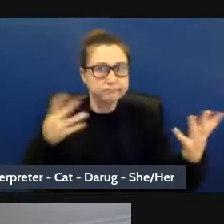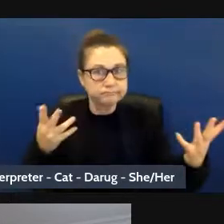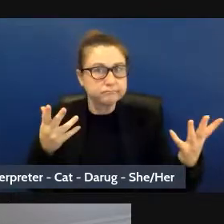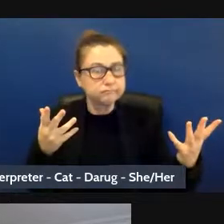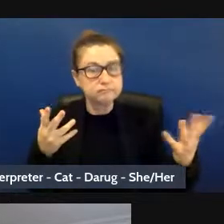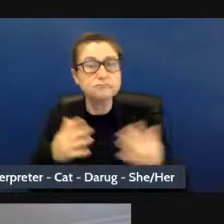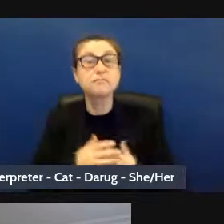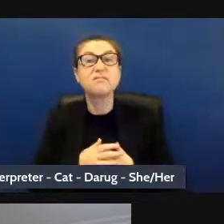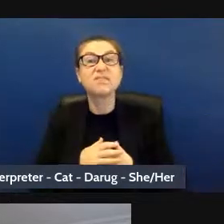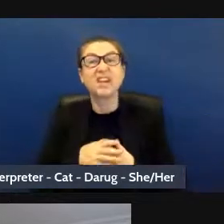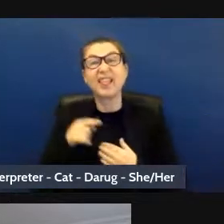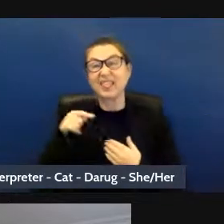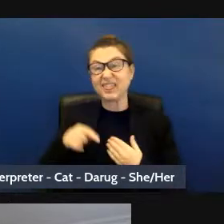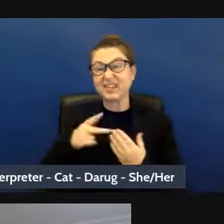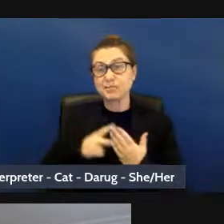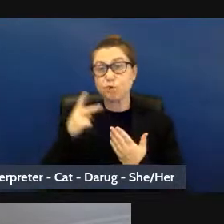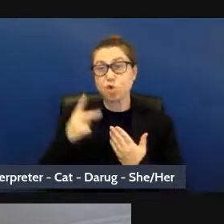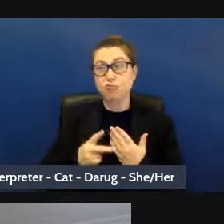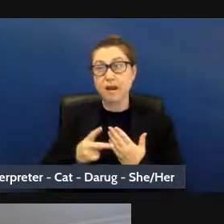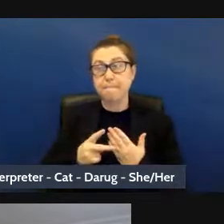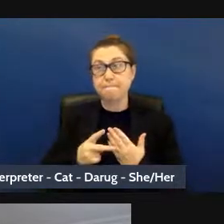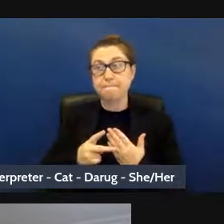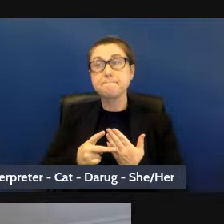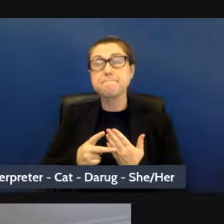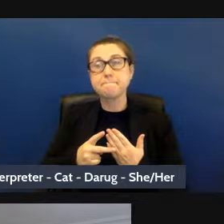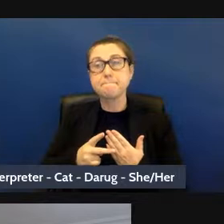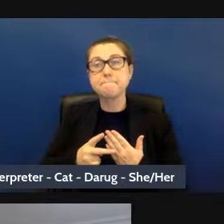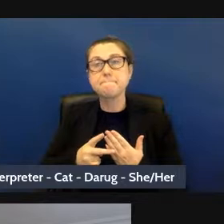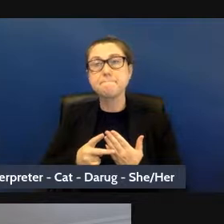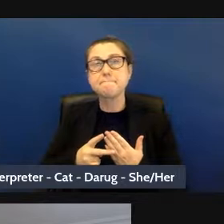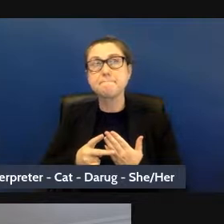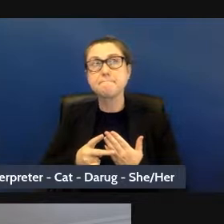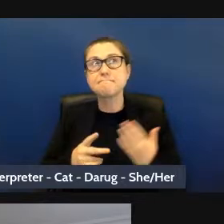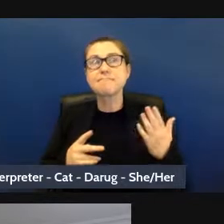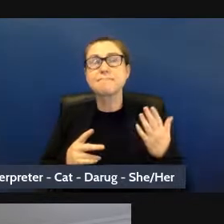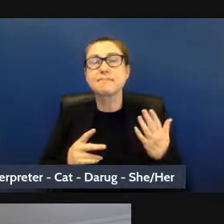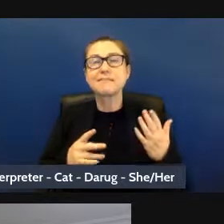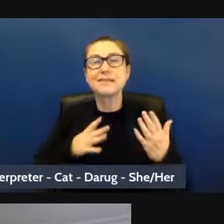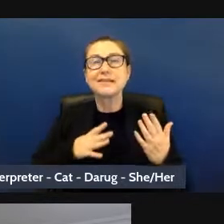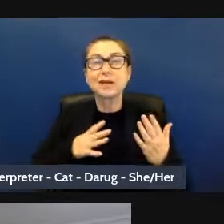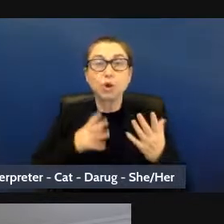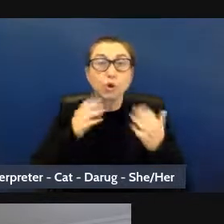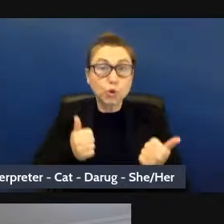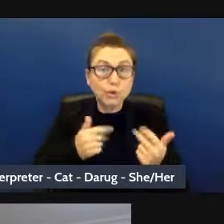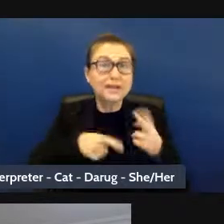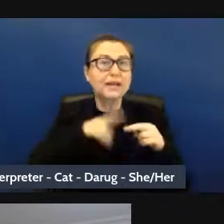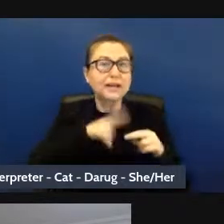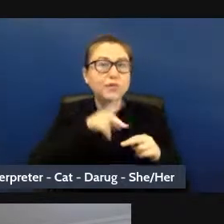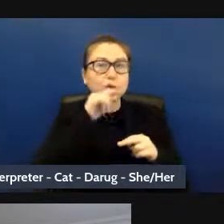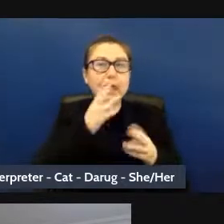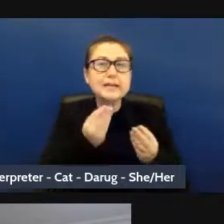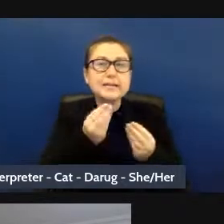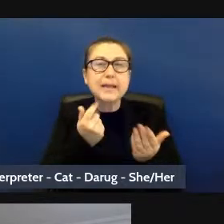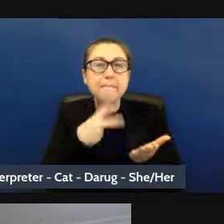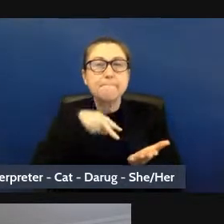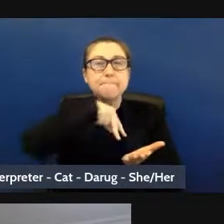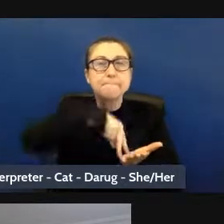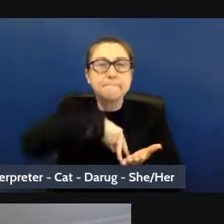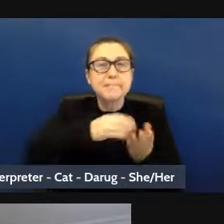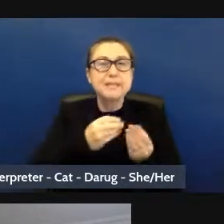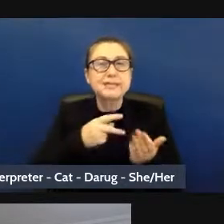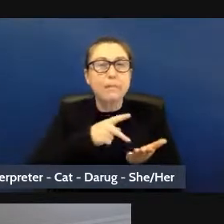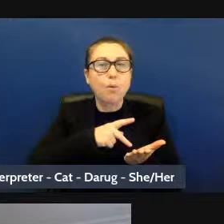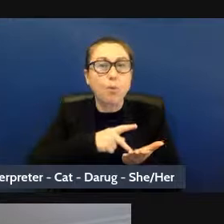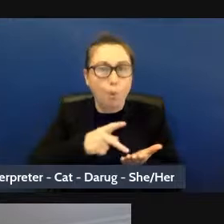program, it is for people who are able to stand up and do some walking by themselves. So I haven't needed, as I